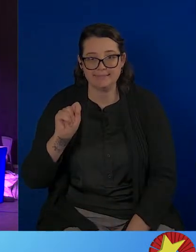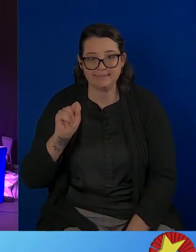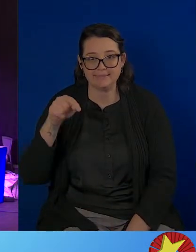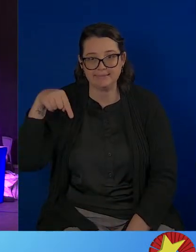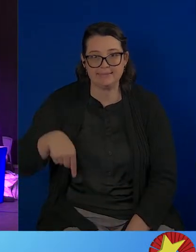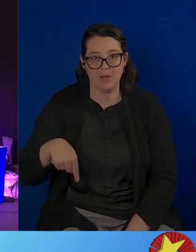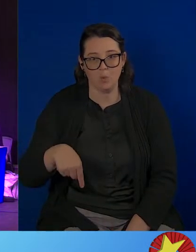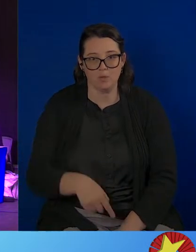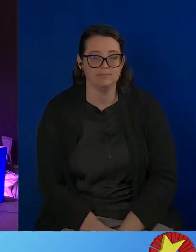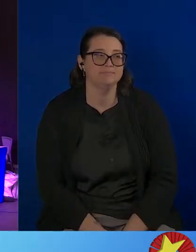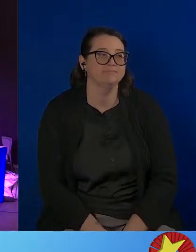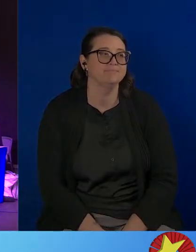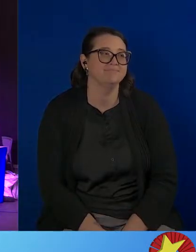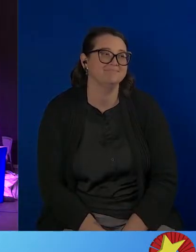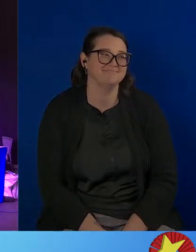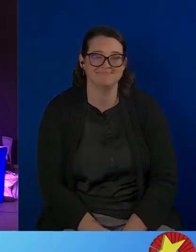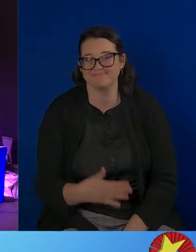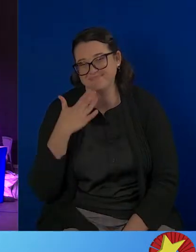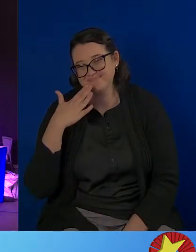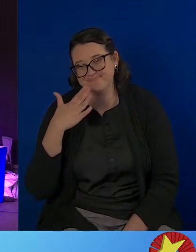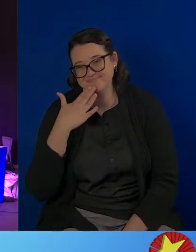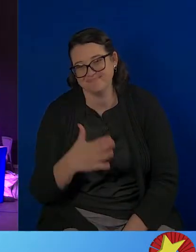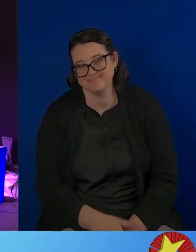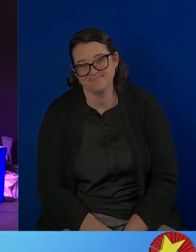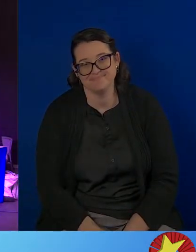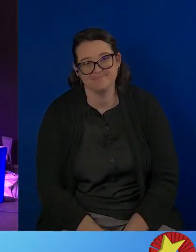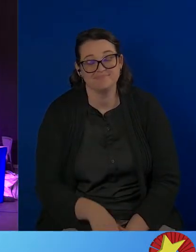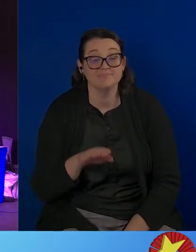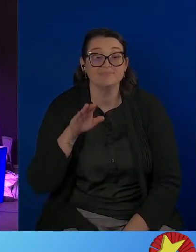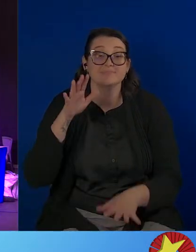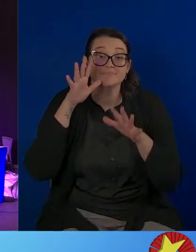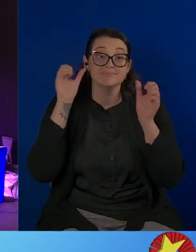Thank you. Yeah, do we have any other questions?